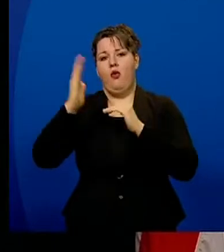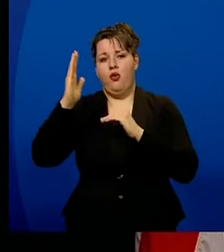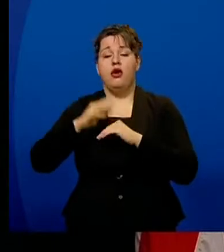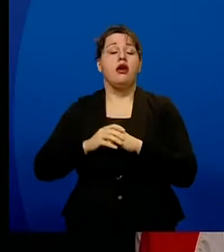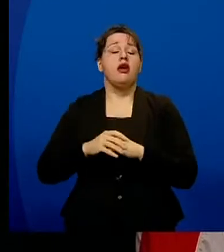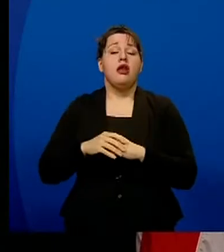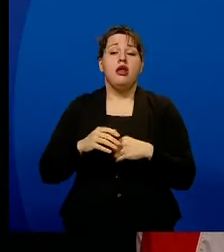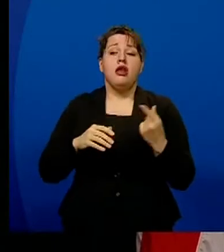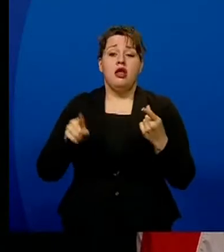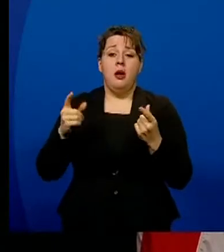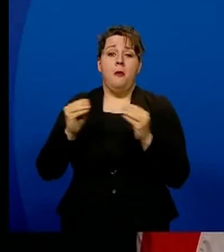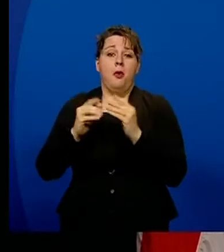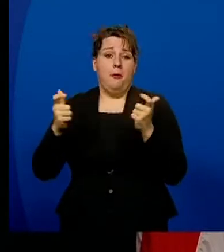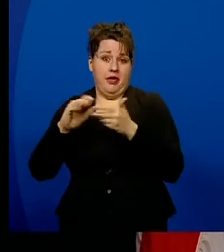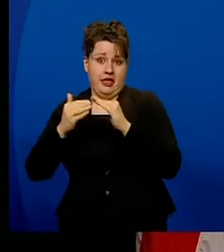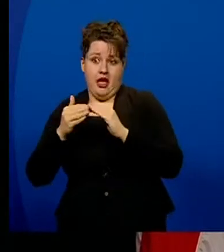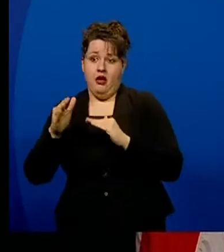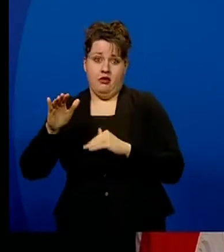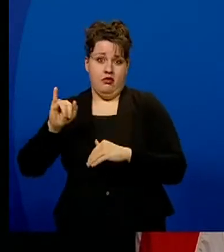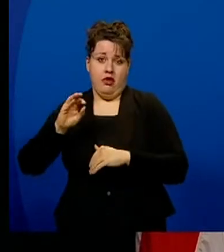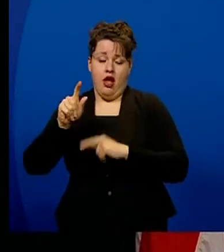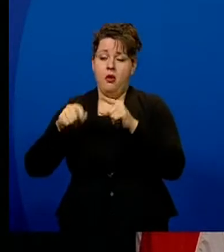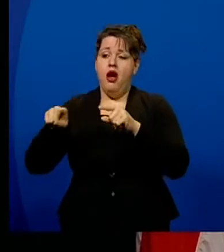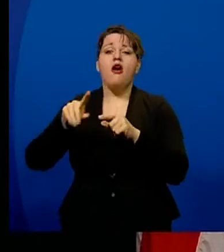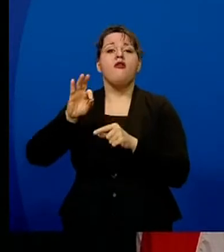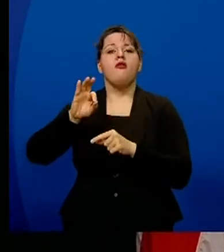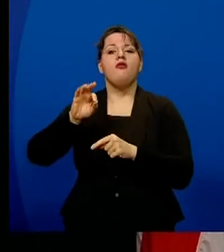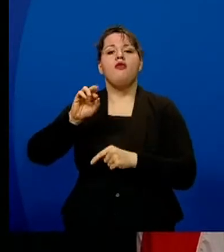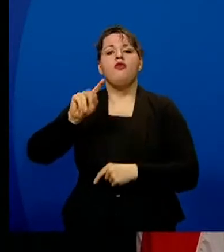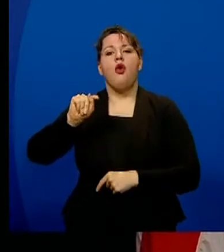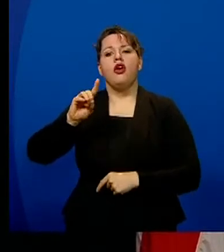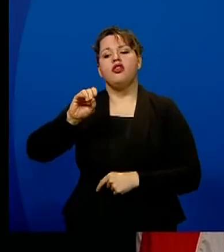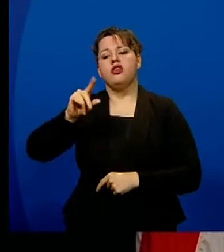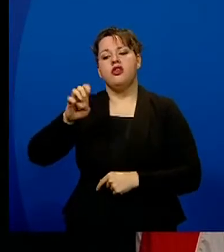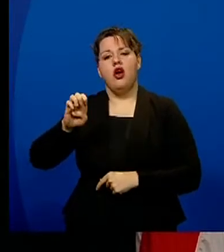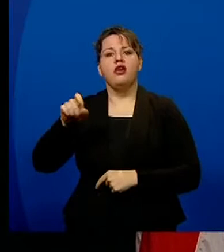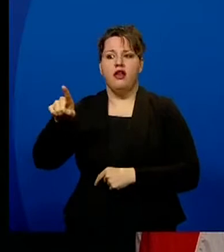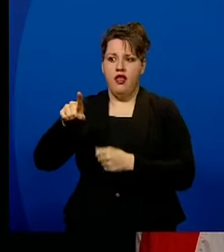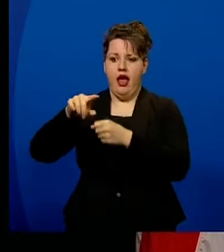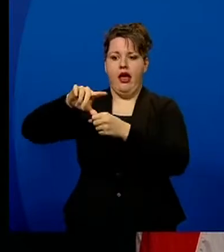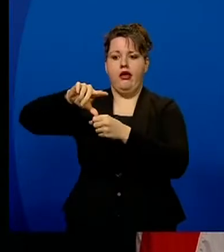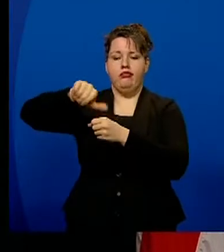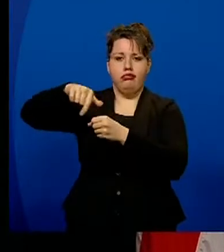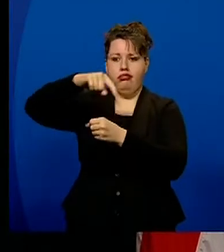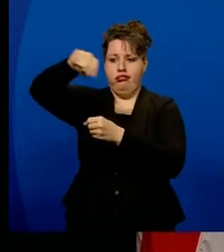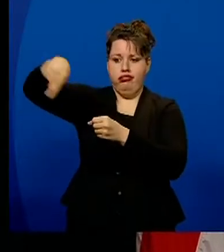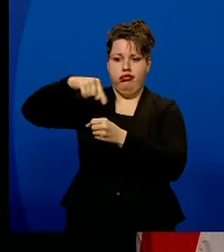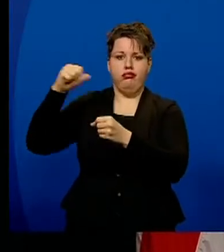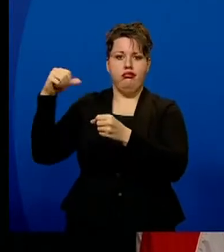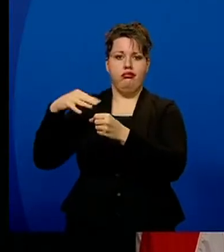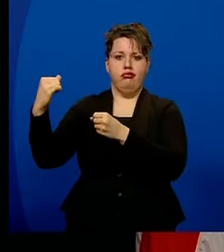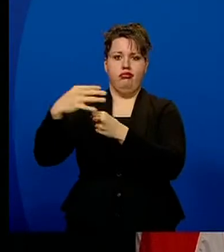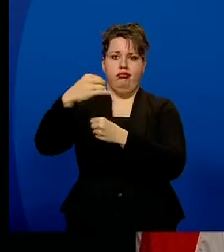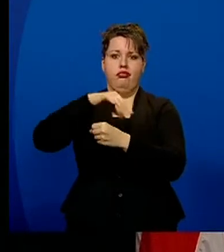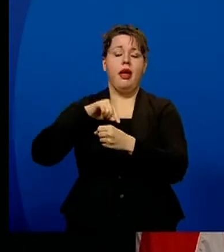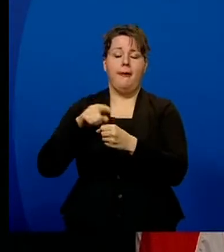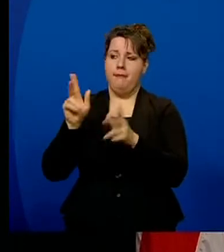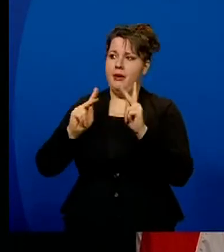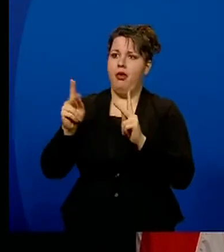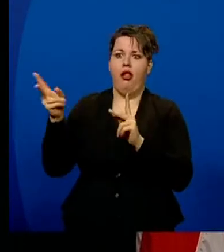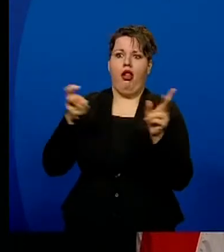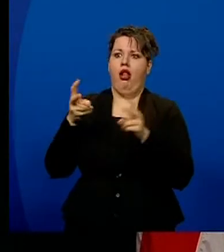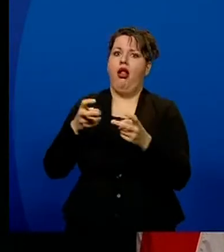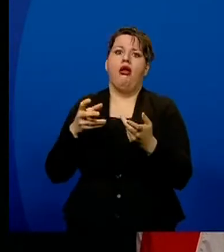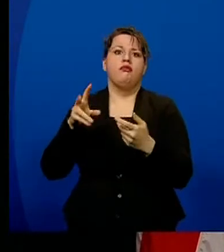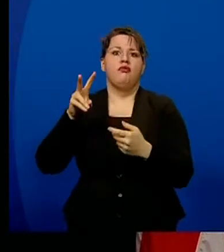larger towns in rural Iowa, Fort Dodge serves as a hub for its surrounding counties, and the vaccination clinic drew people from up to